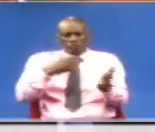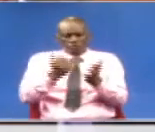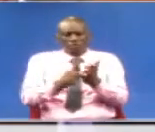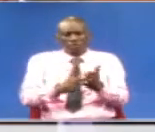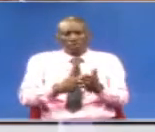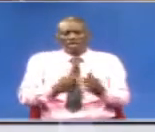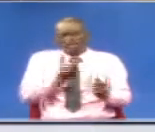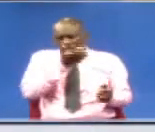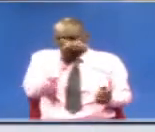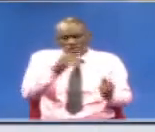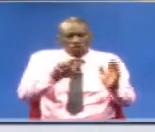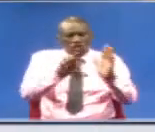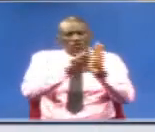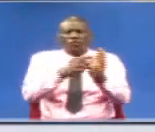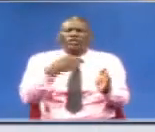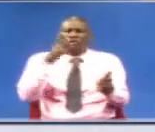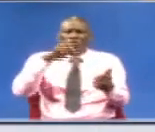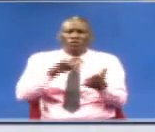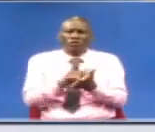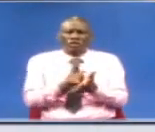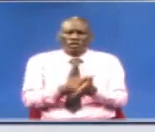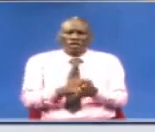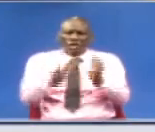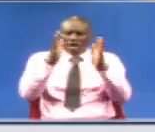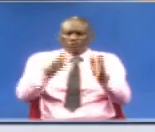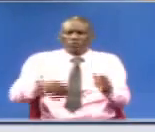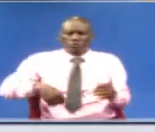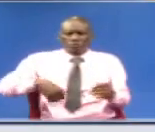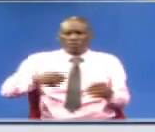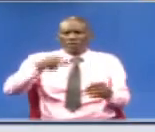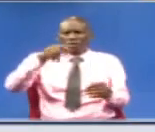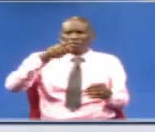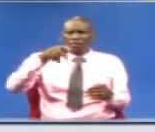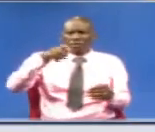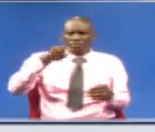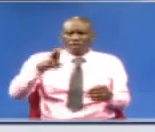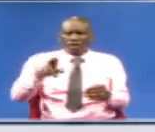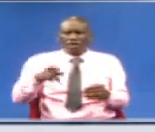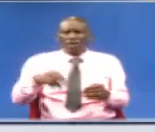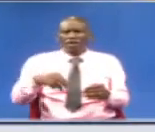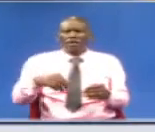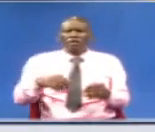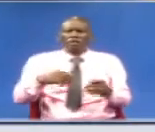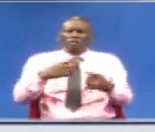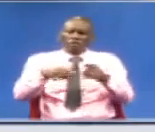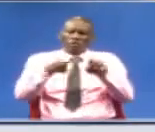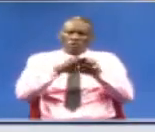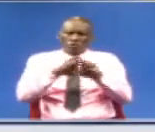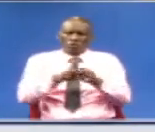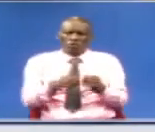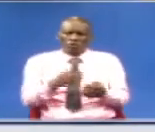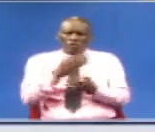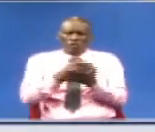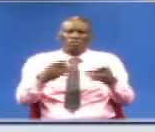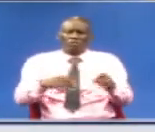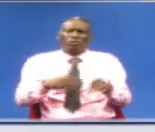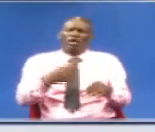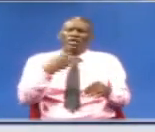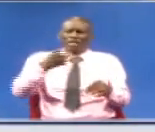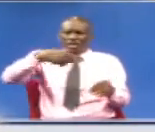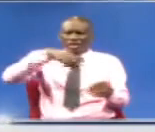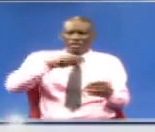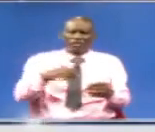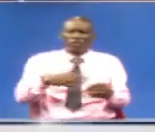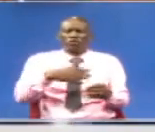with their mallets. They say, he who pays the piper calls the tune. Sadly, some are calling us to sing